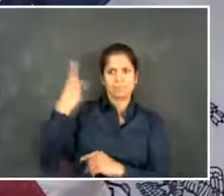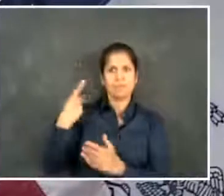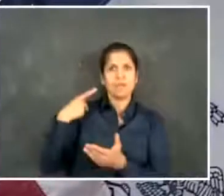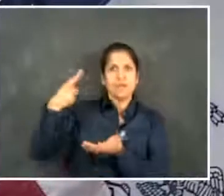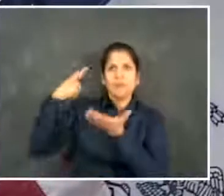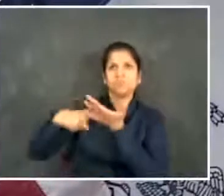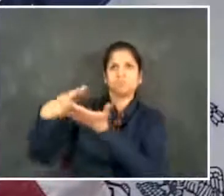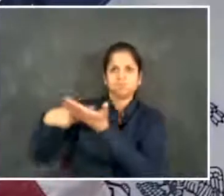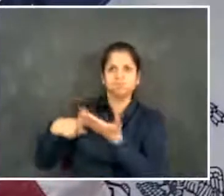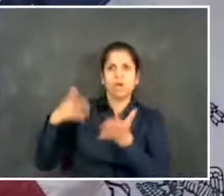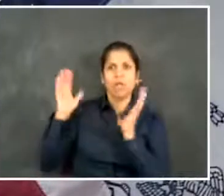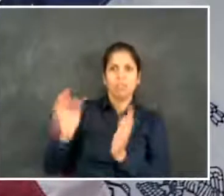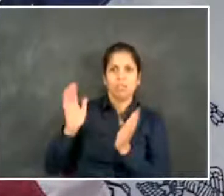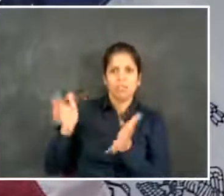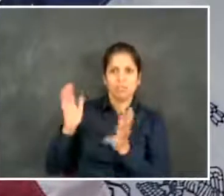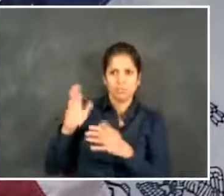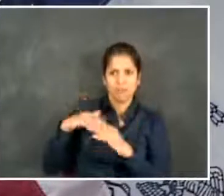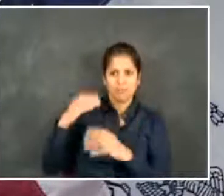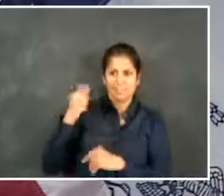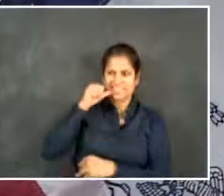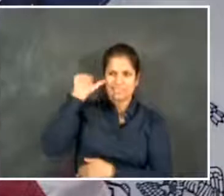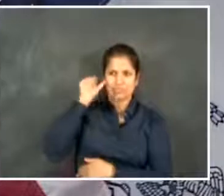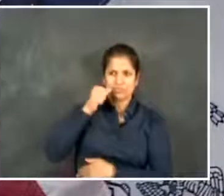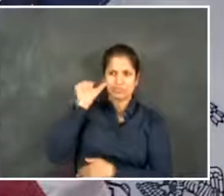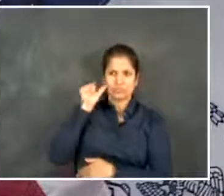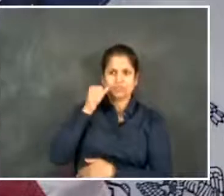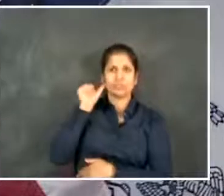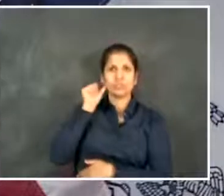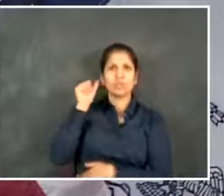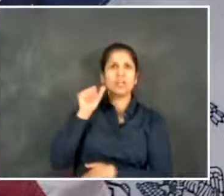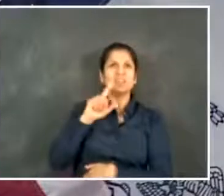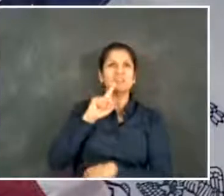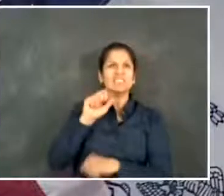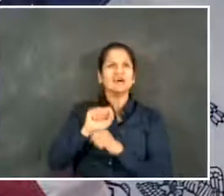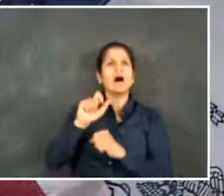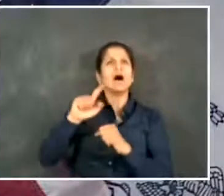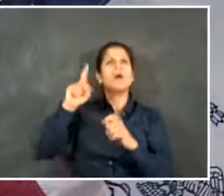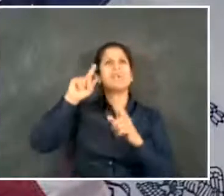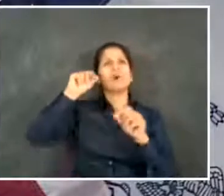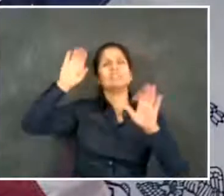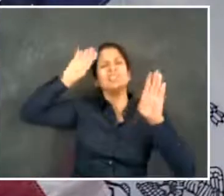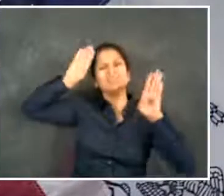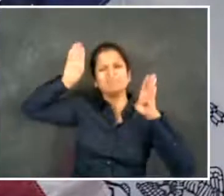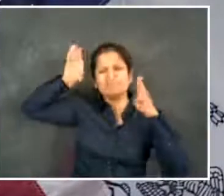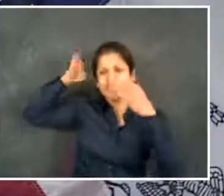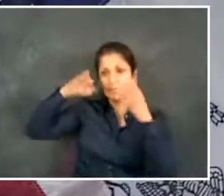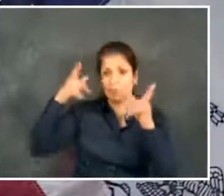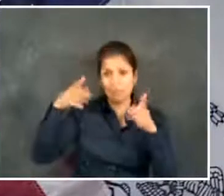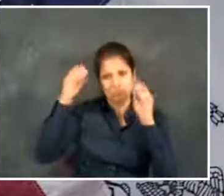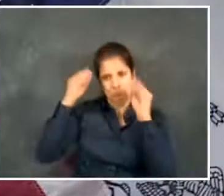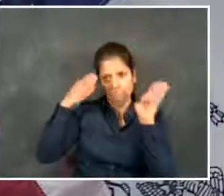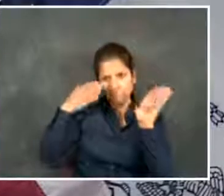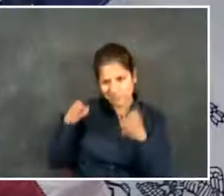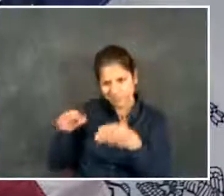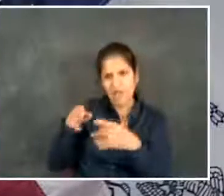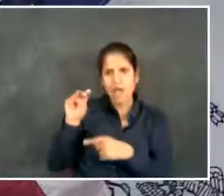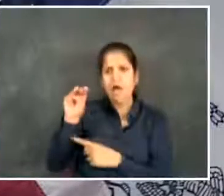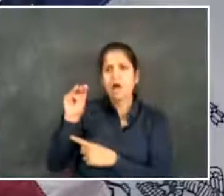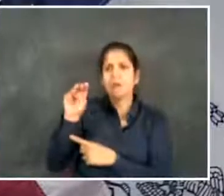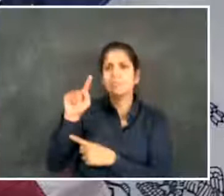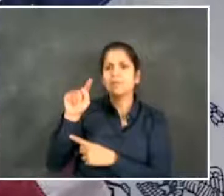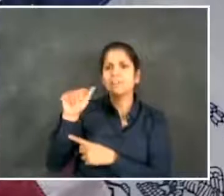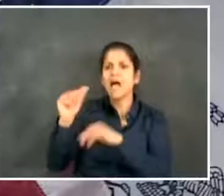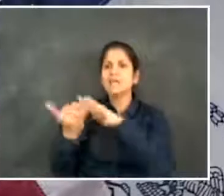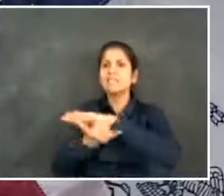issue before the announcement. We have spoken in the past on the schools issue. I think the governor